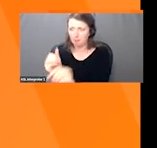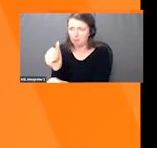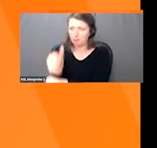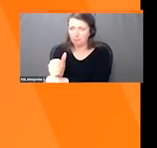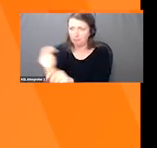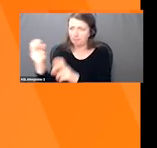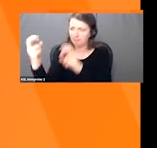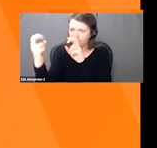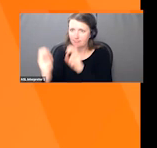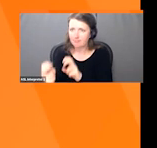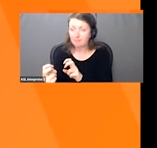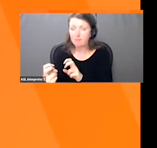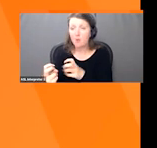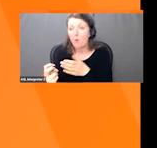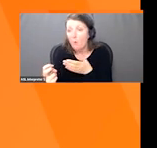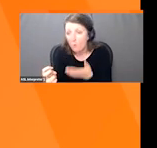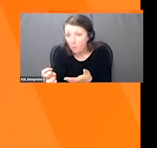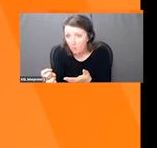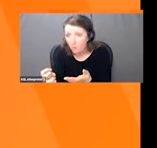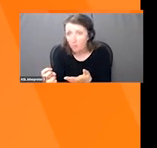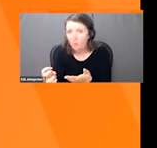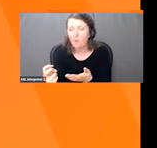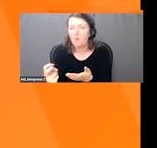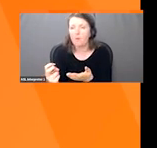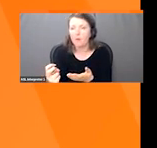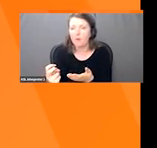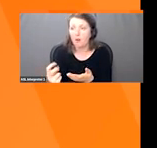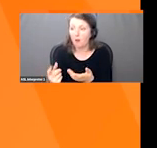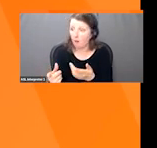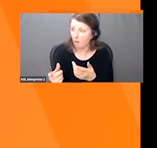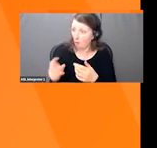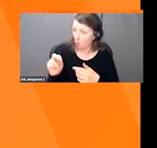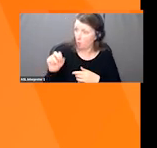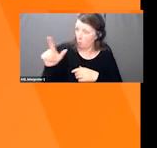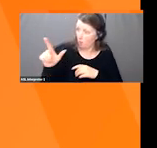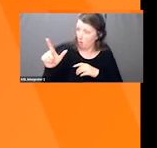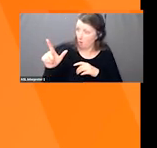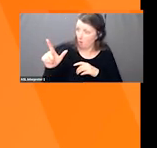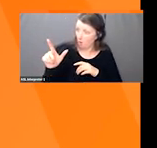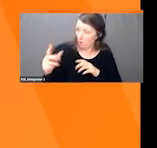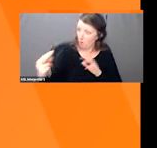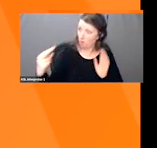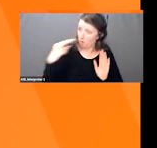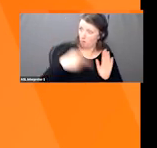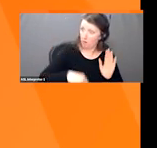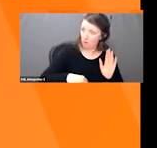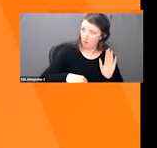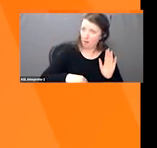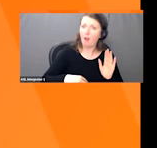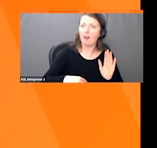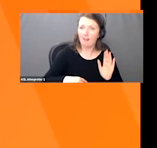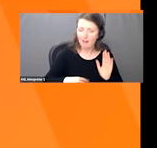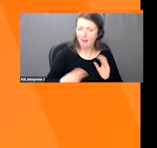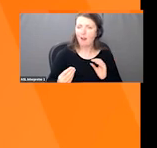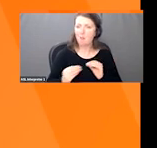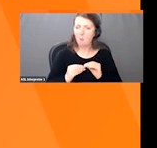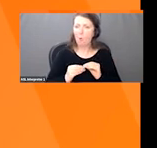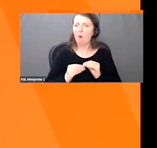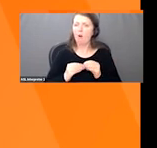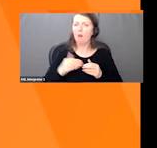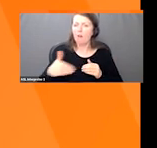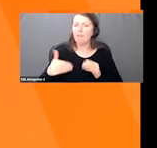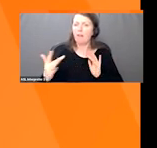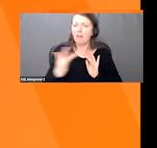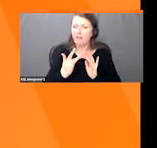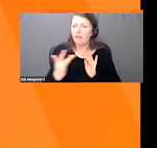or have them follow some portion of the business and actually sign up to the newsletter so they're getting more touch points. That's how I would measure that